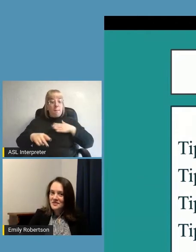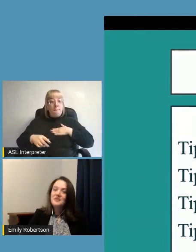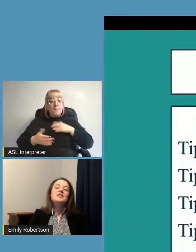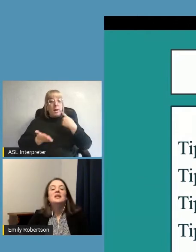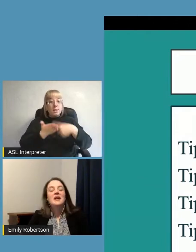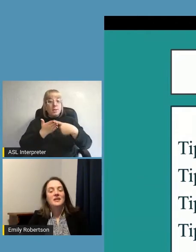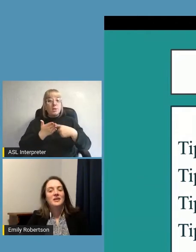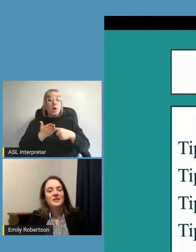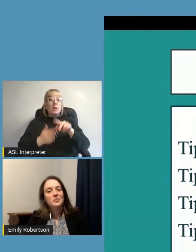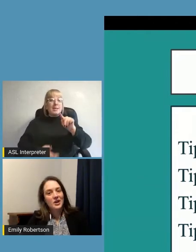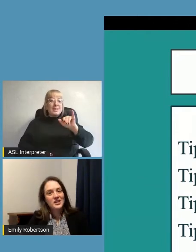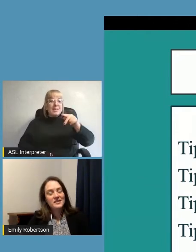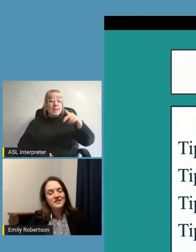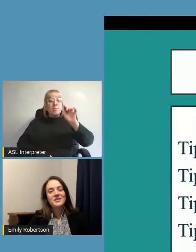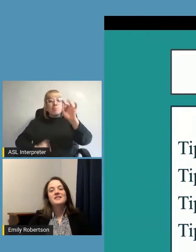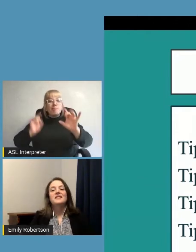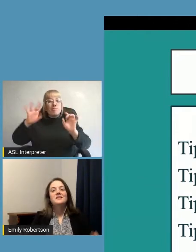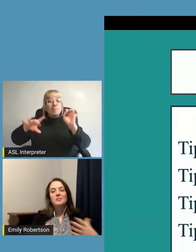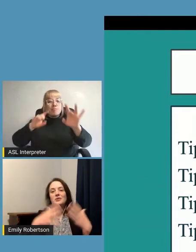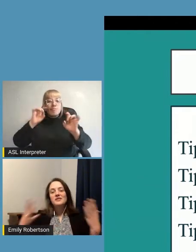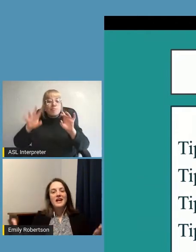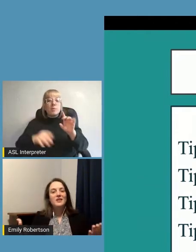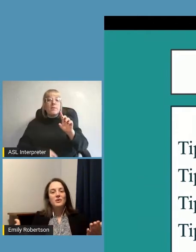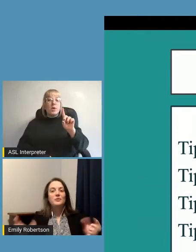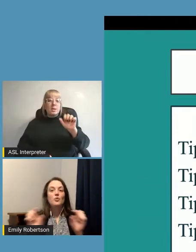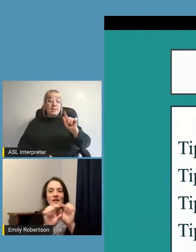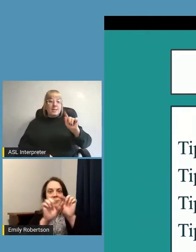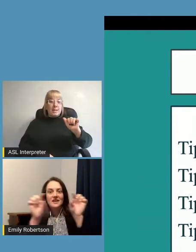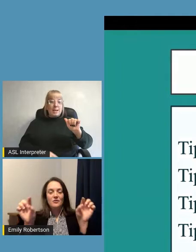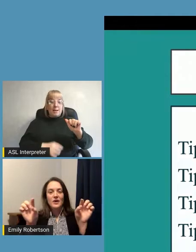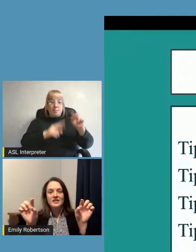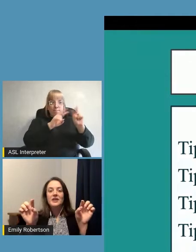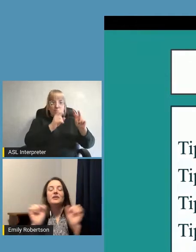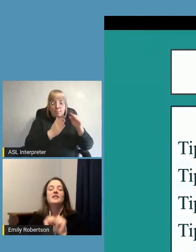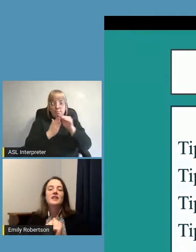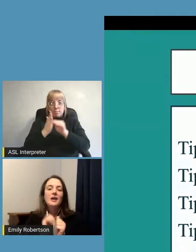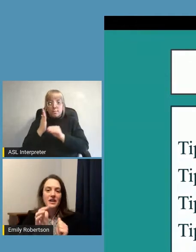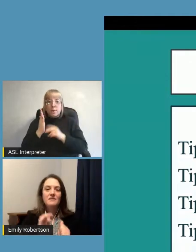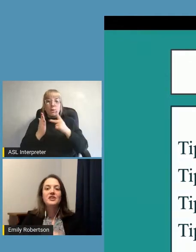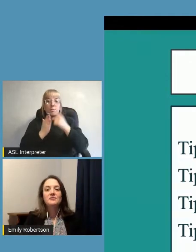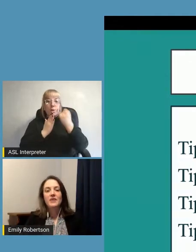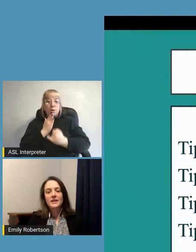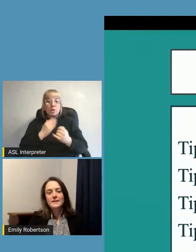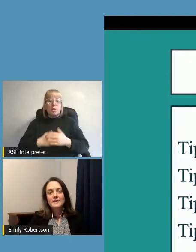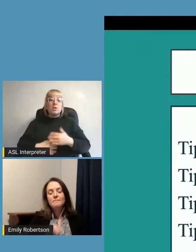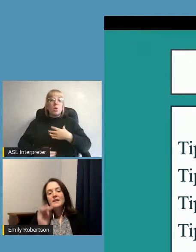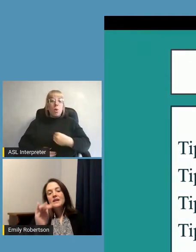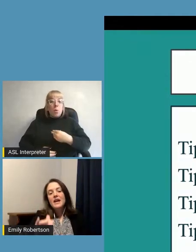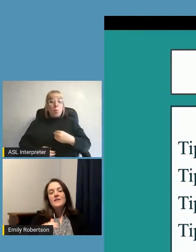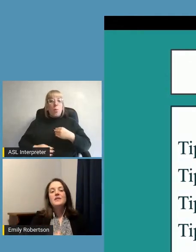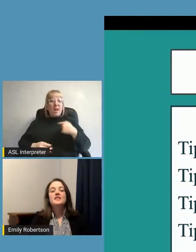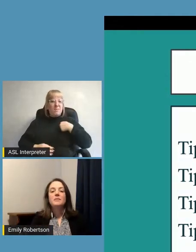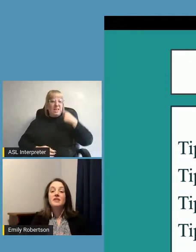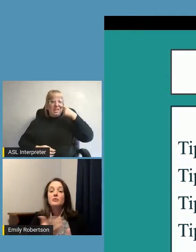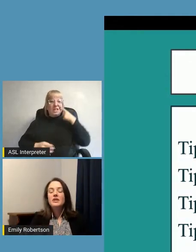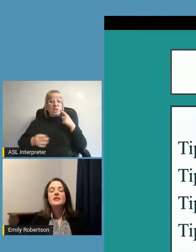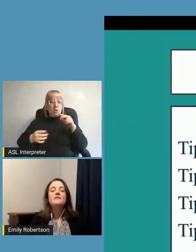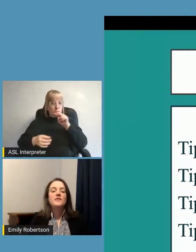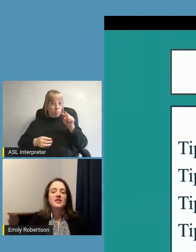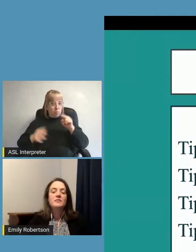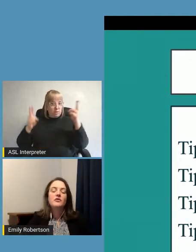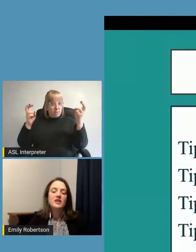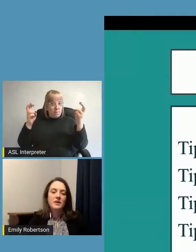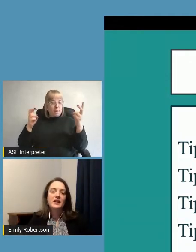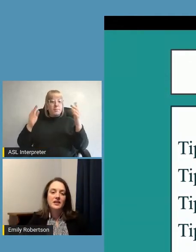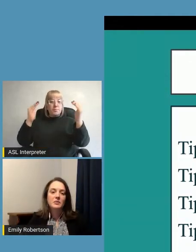for successful data analytics projects. So this is a blue slide with white title at the top, and I've just read it. And then the tips, and I'll read